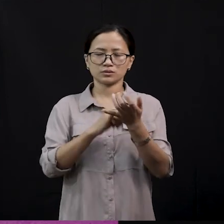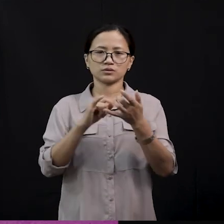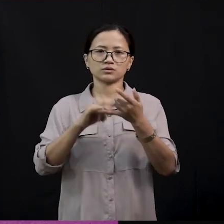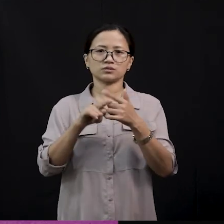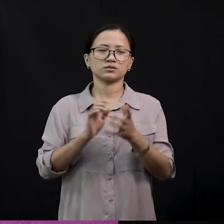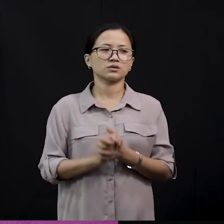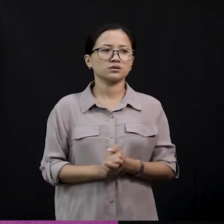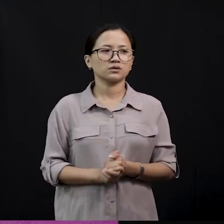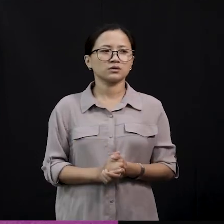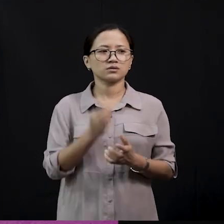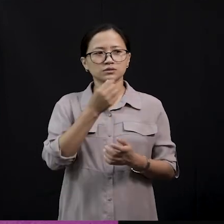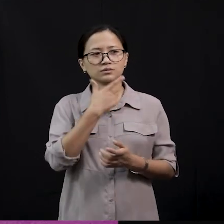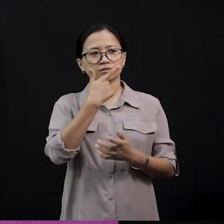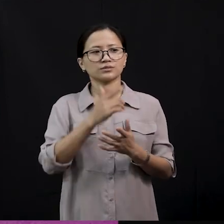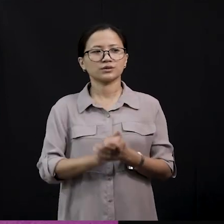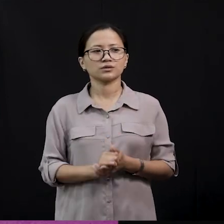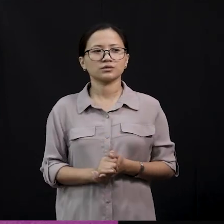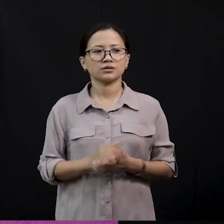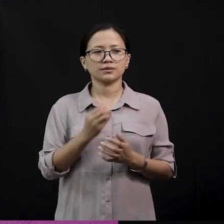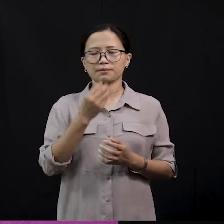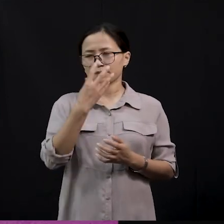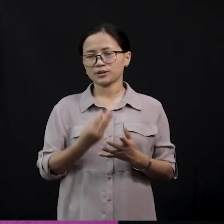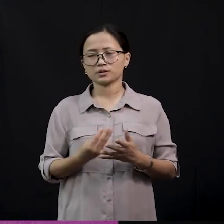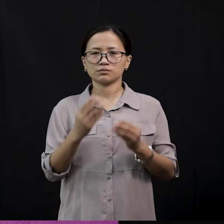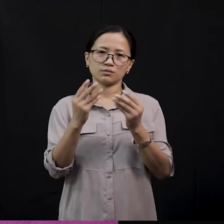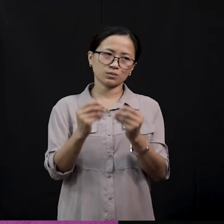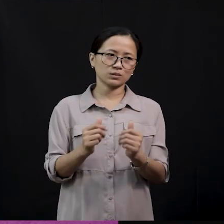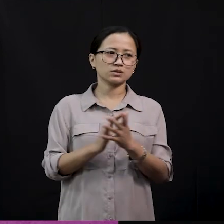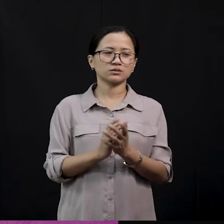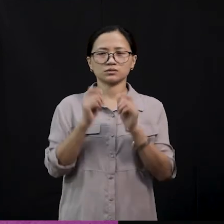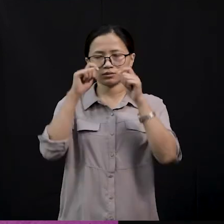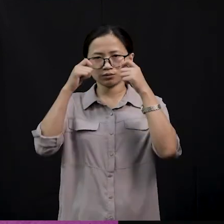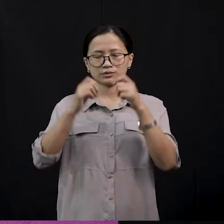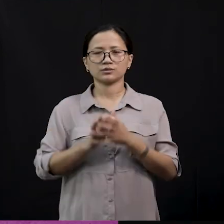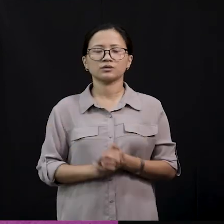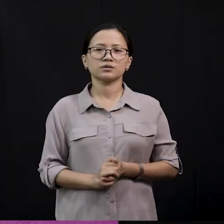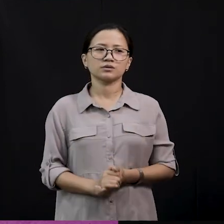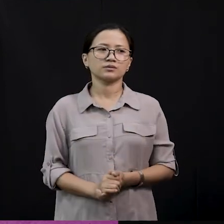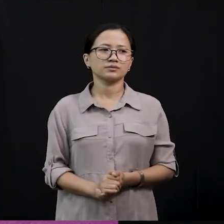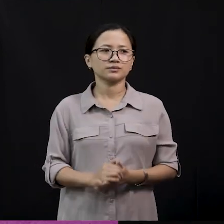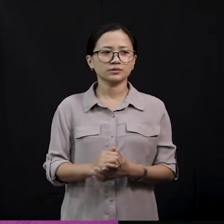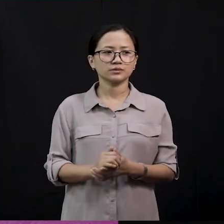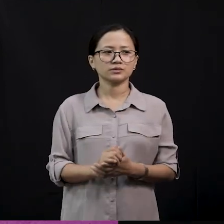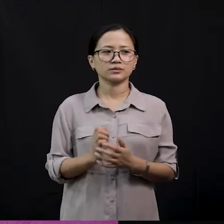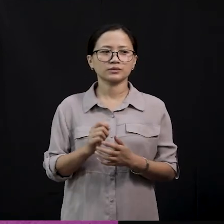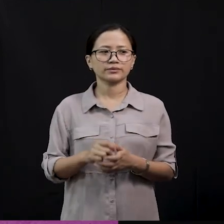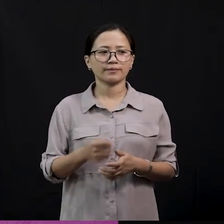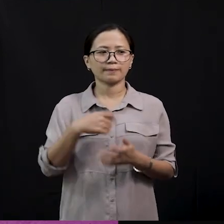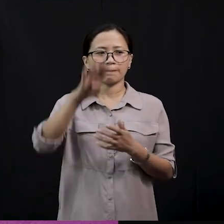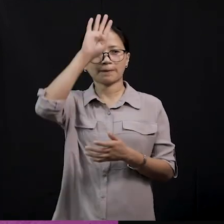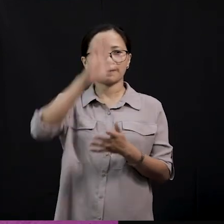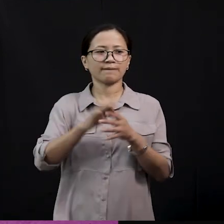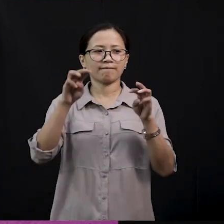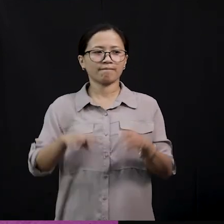Her smile paled and melted into tears. The king's might was not worth much,